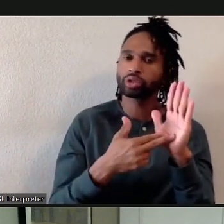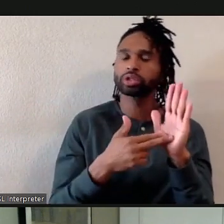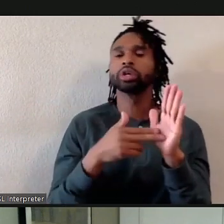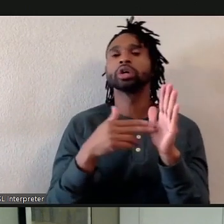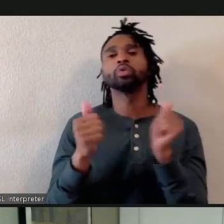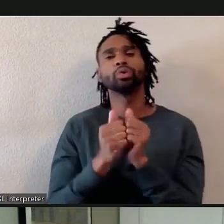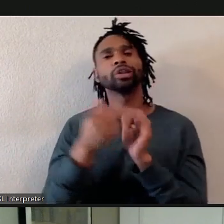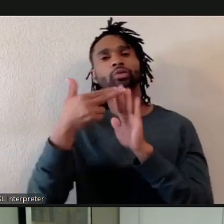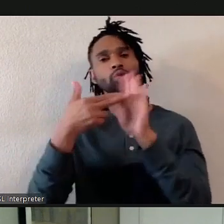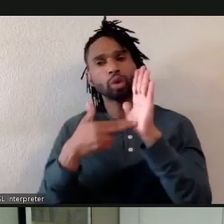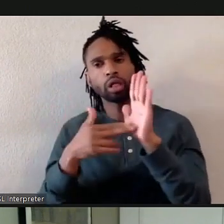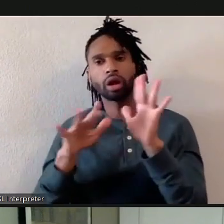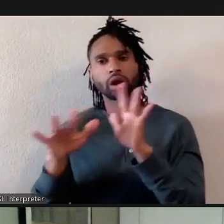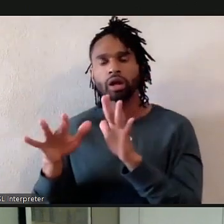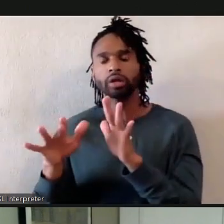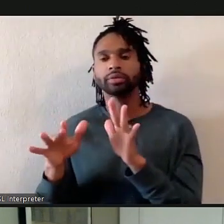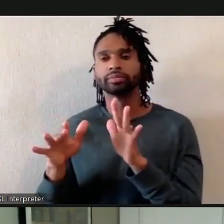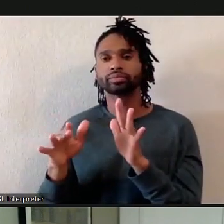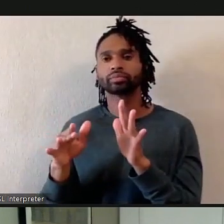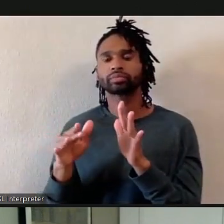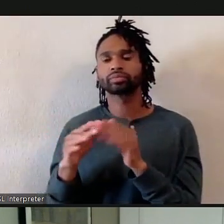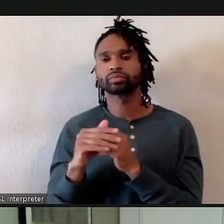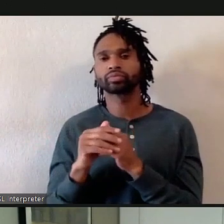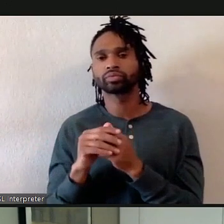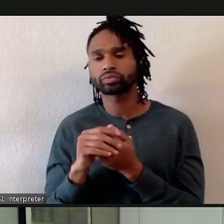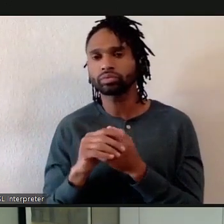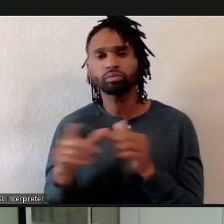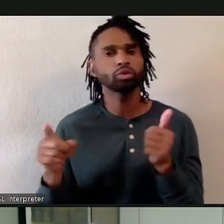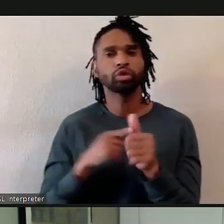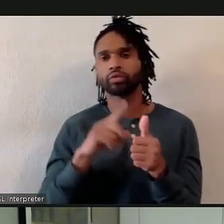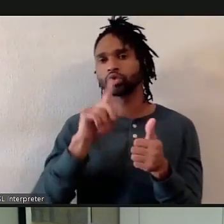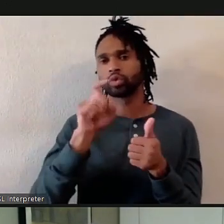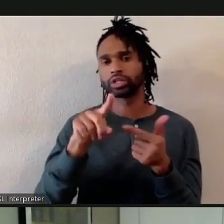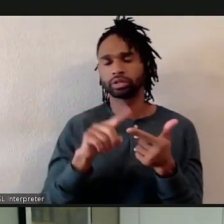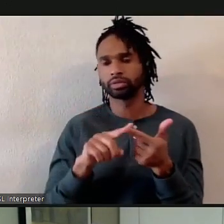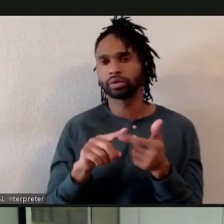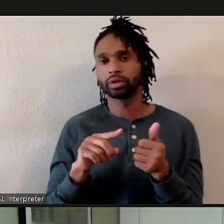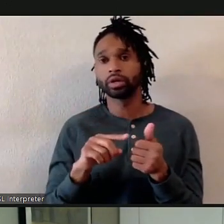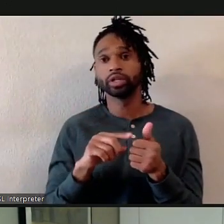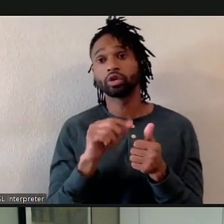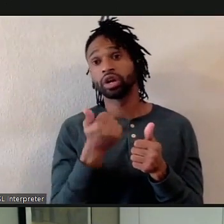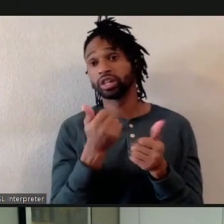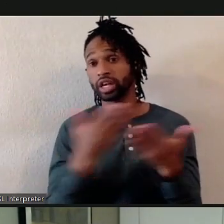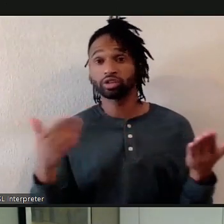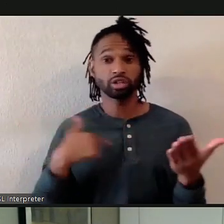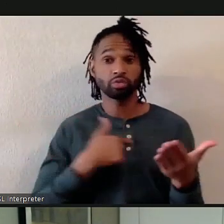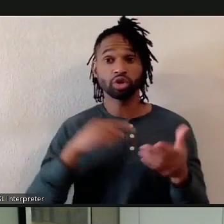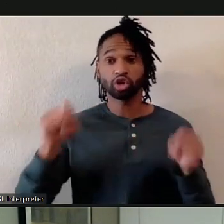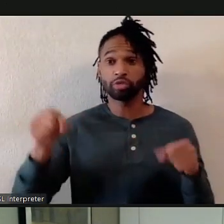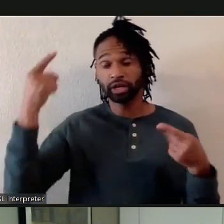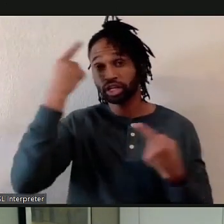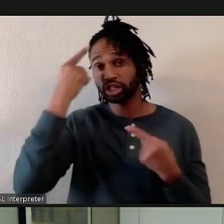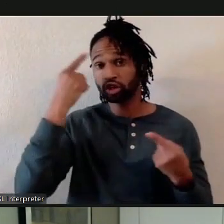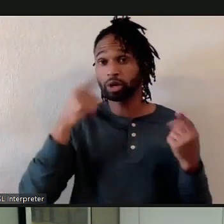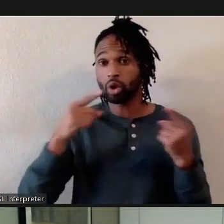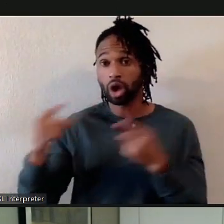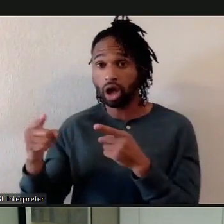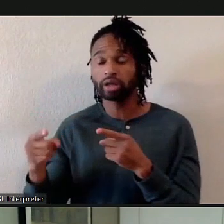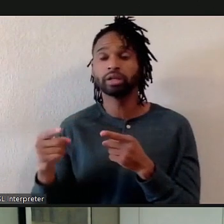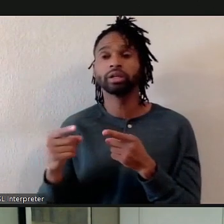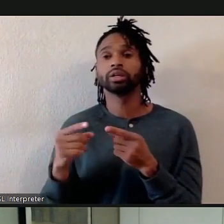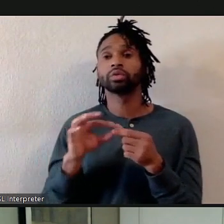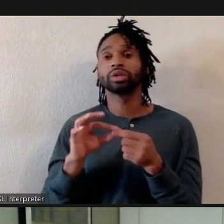that sort of the social distancing and that type of thing? So first question is there anything else that you're considering that could be potentially going on in terms of assisting the